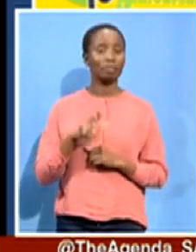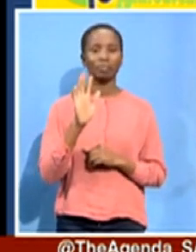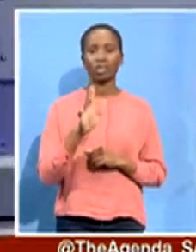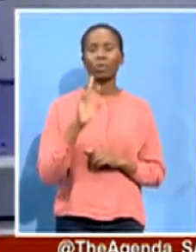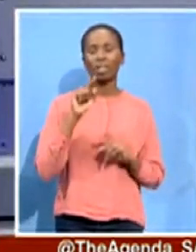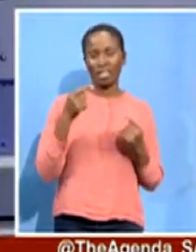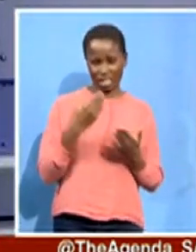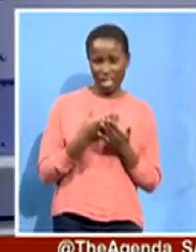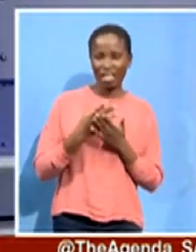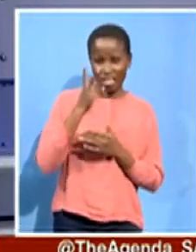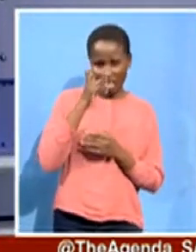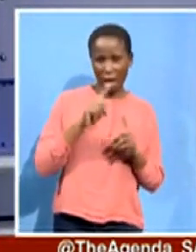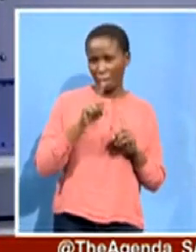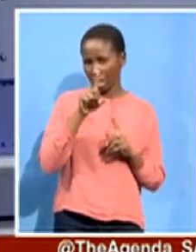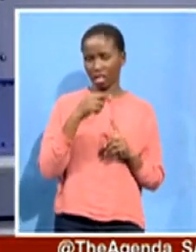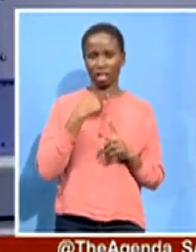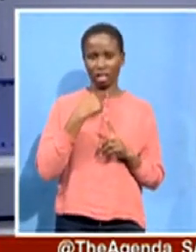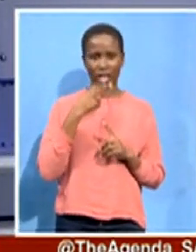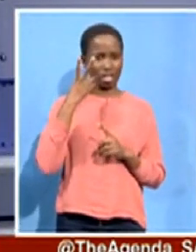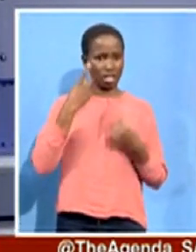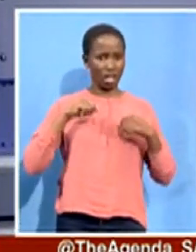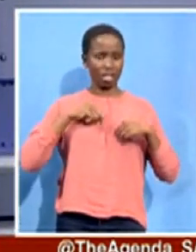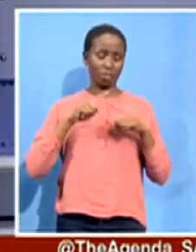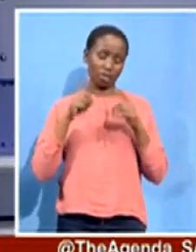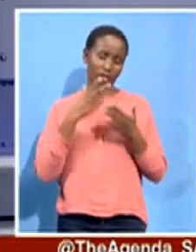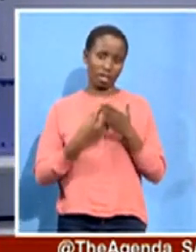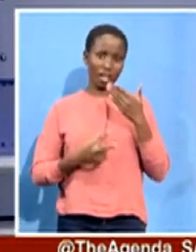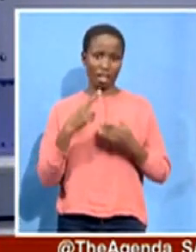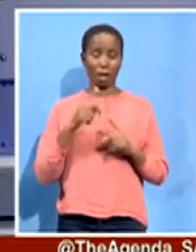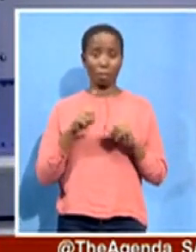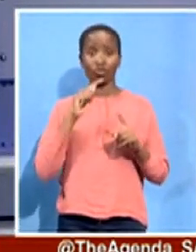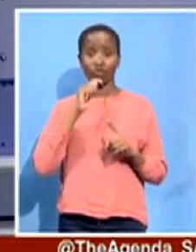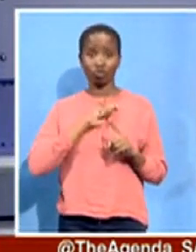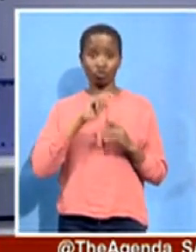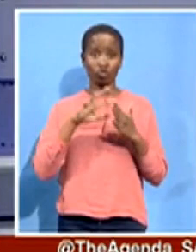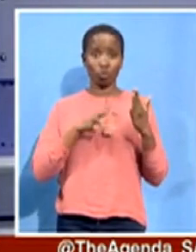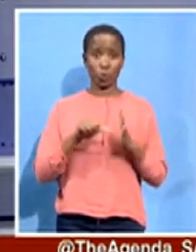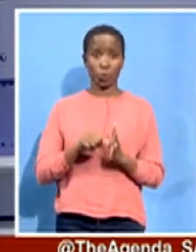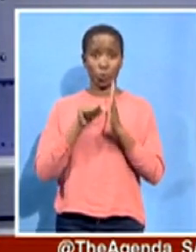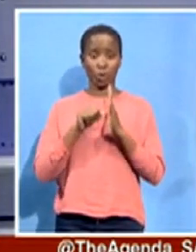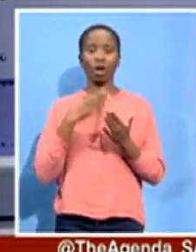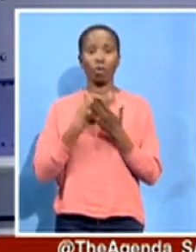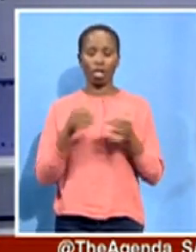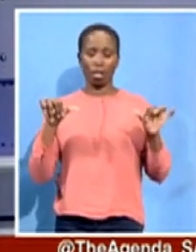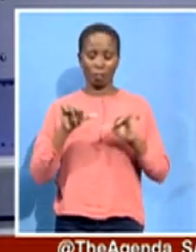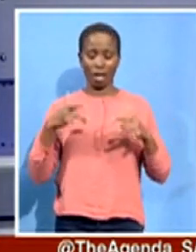cut that short. Of course, it's an important story, and we'll take you live to that media briefing as soon as it starts. Let's